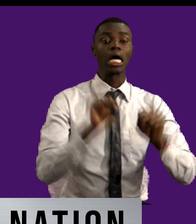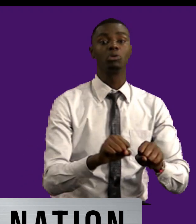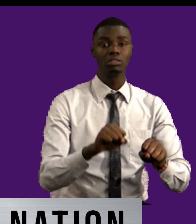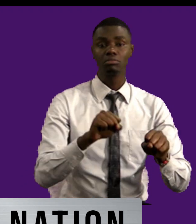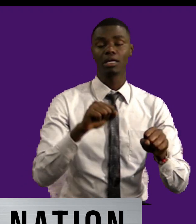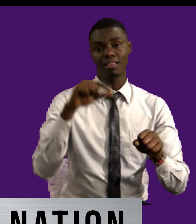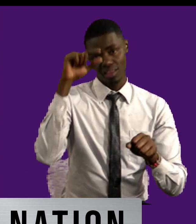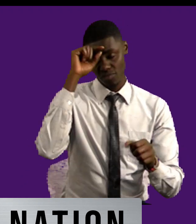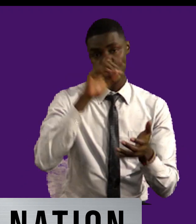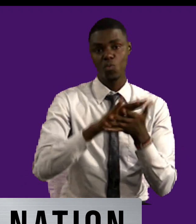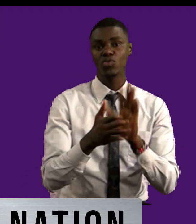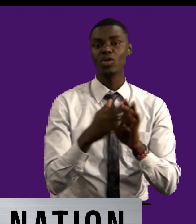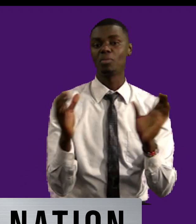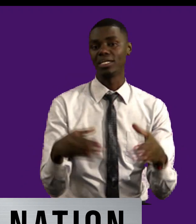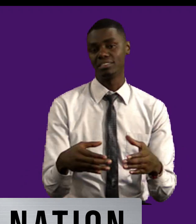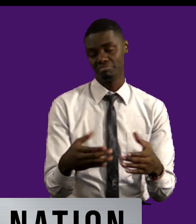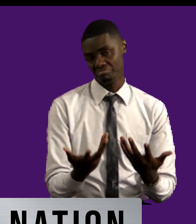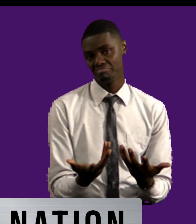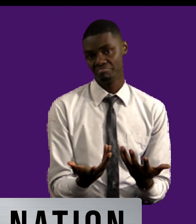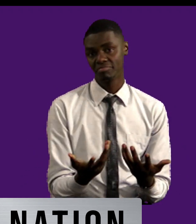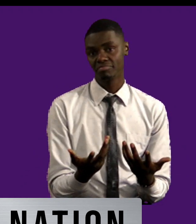government without parties.